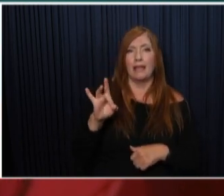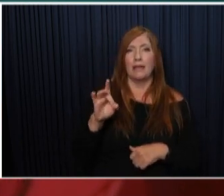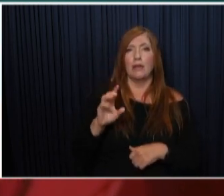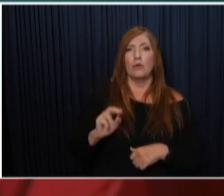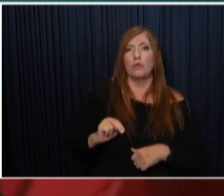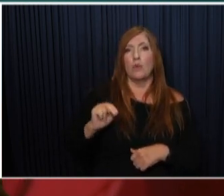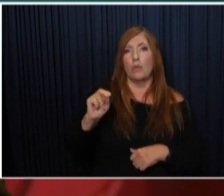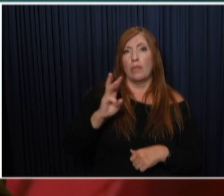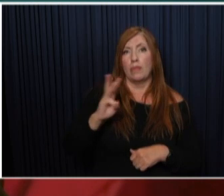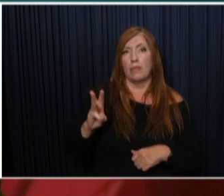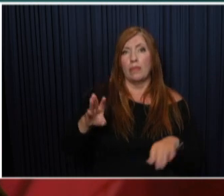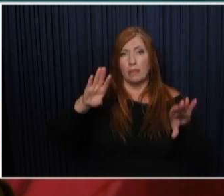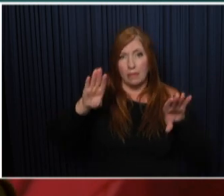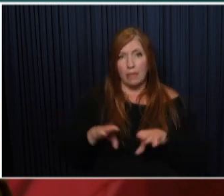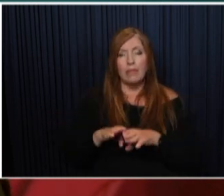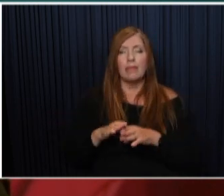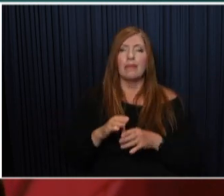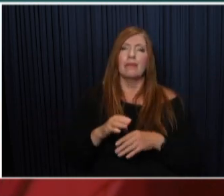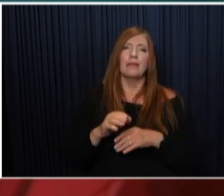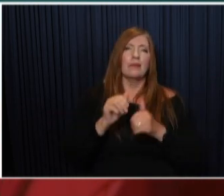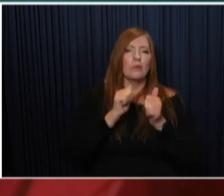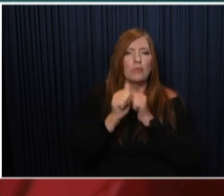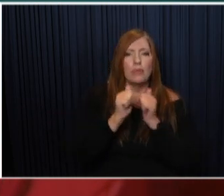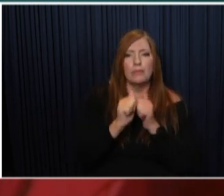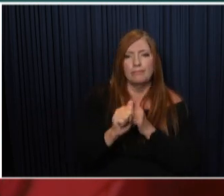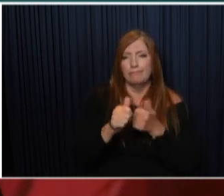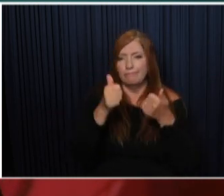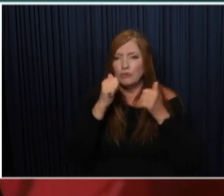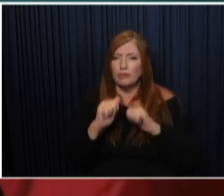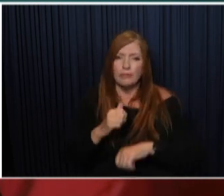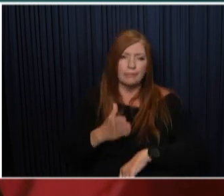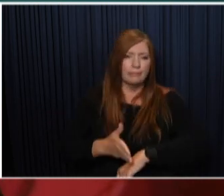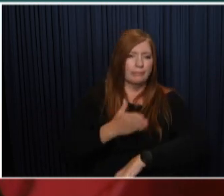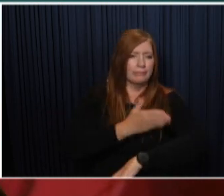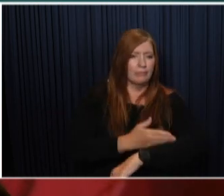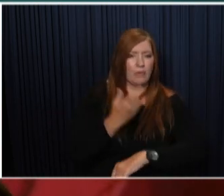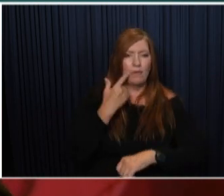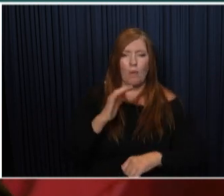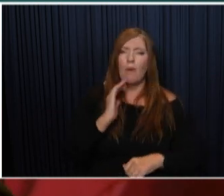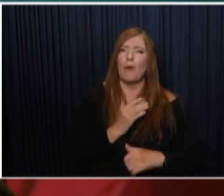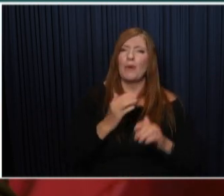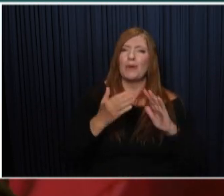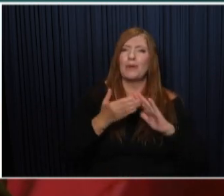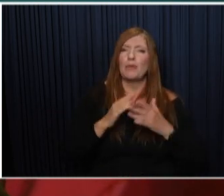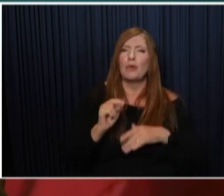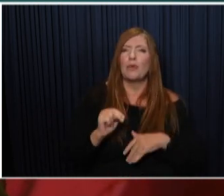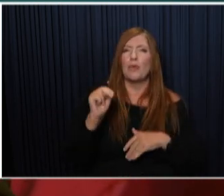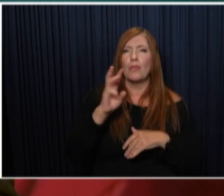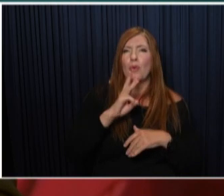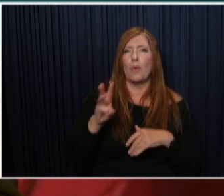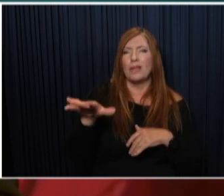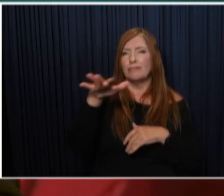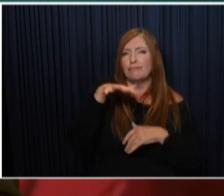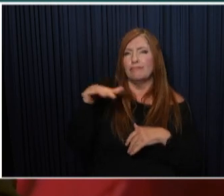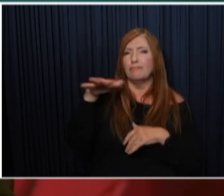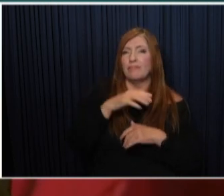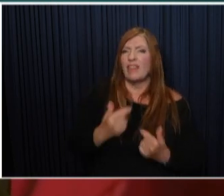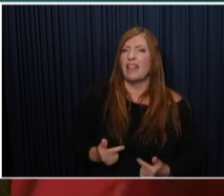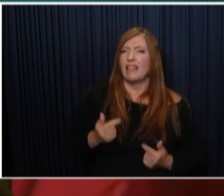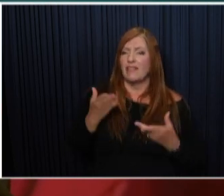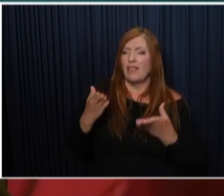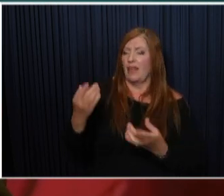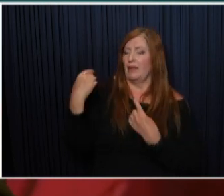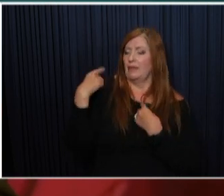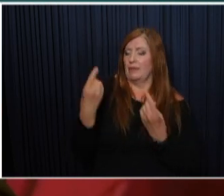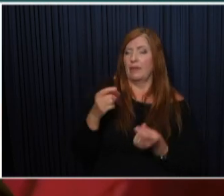Northwest Valley. I'm running to try and get things better for our community up in the Northwest. I've lived in that district for